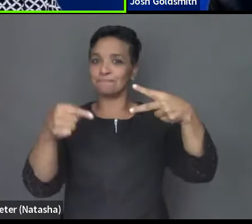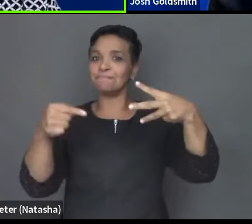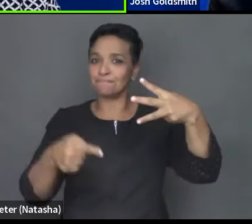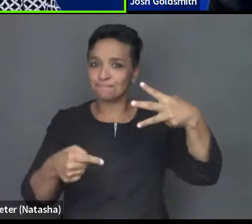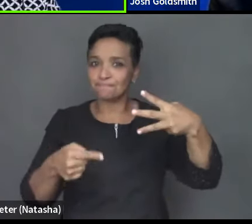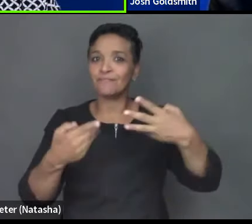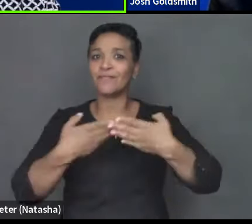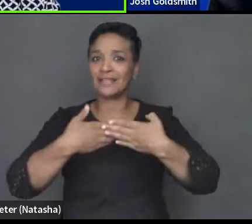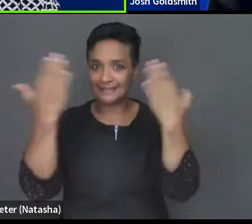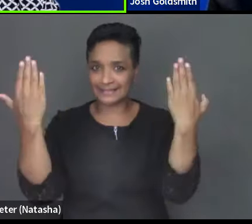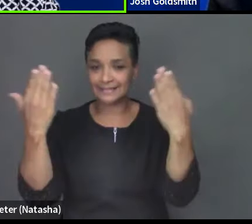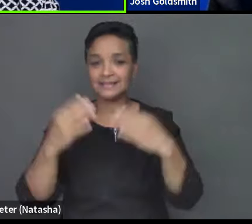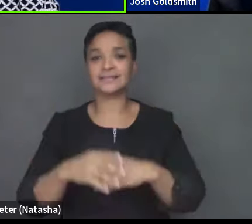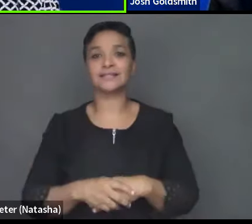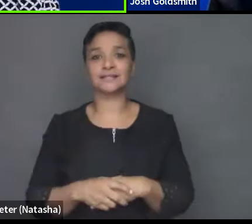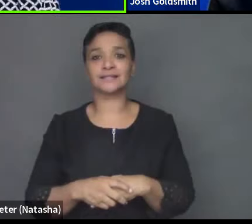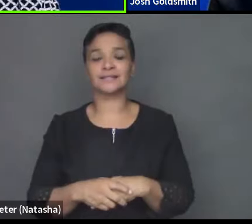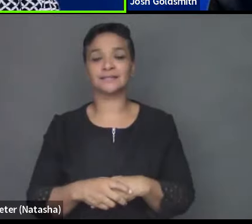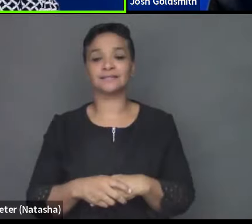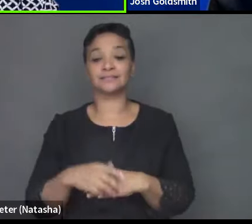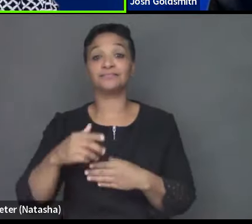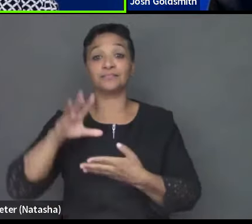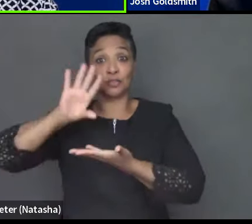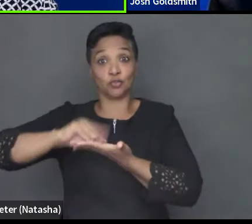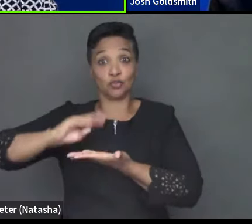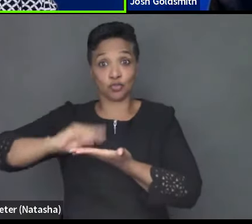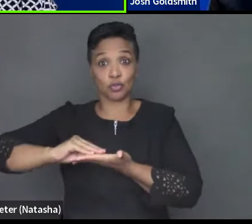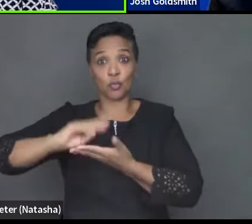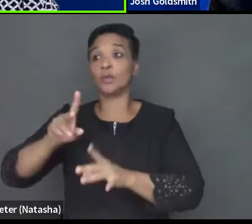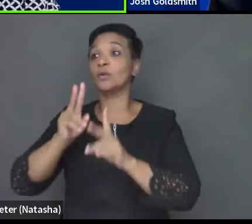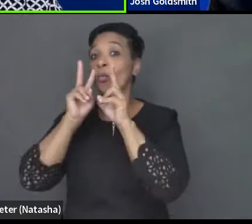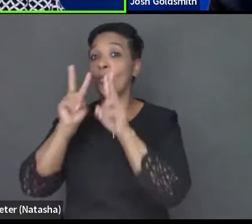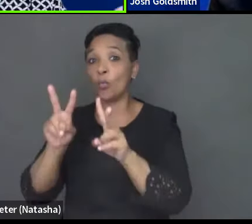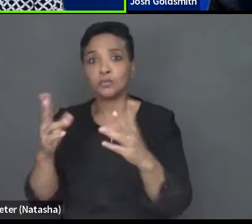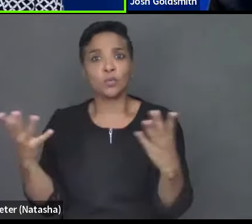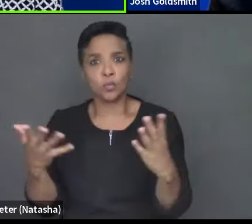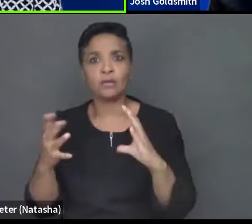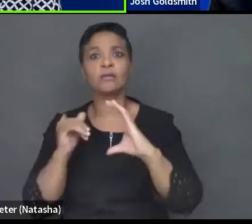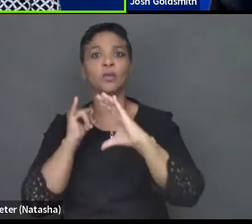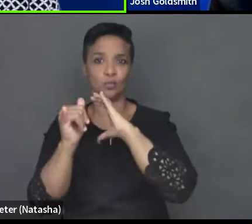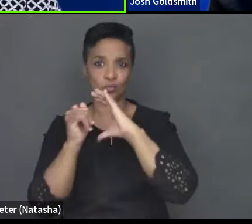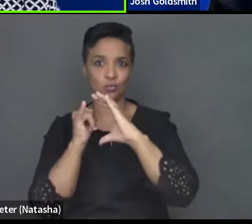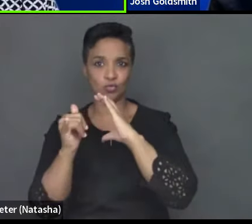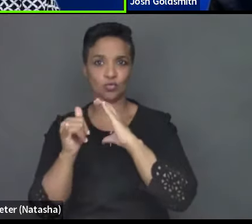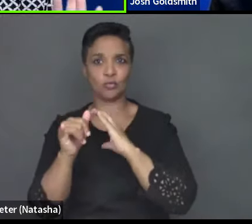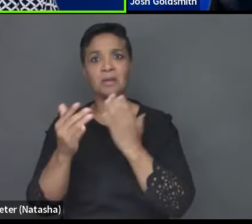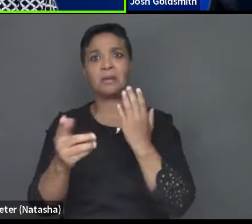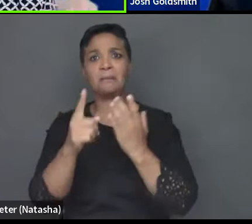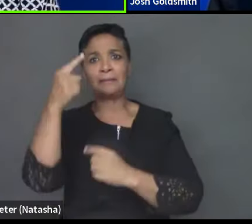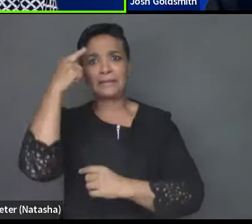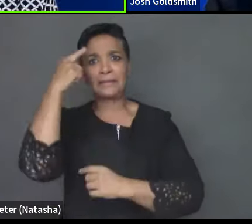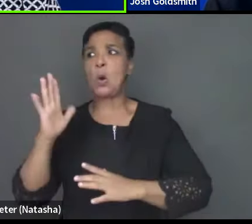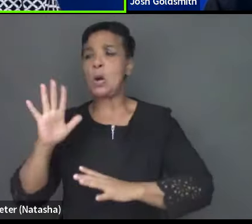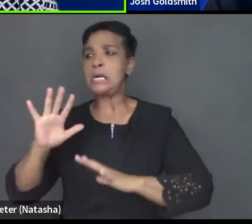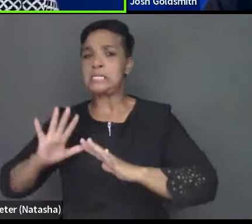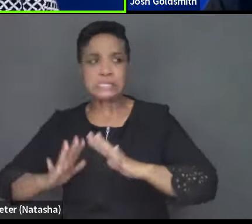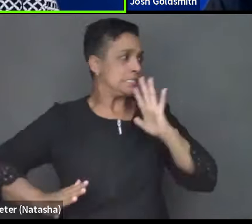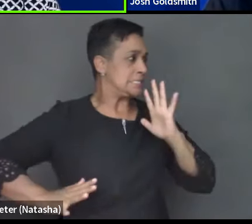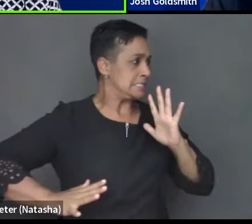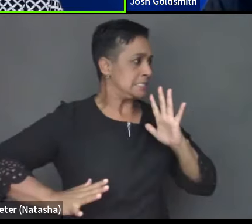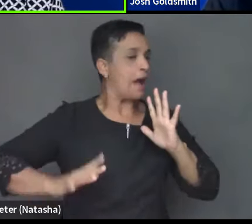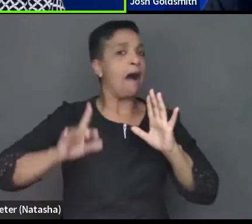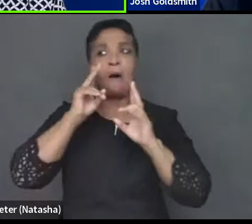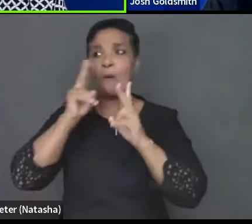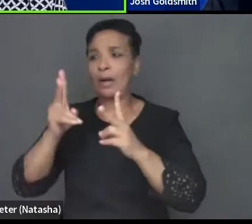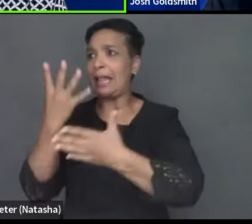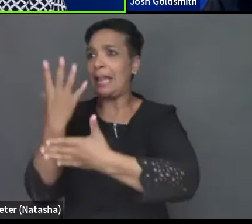this call will be available on YouTube. So if you have to step away for a few minutes or something, don't worry, you can come back and watch